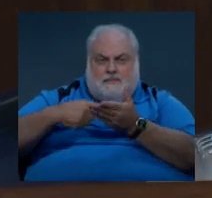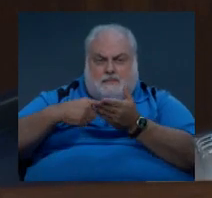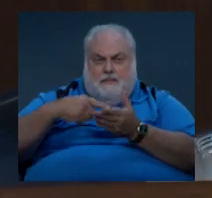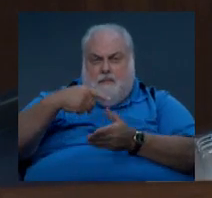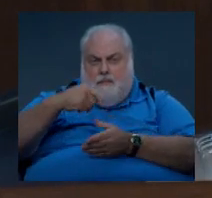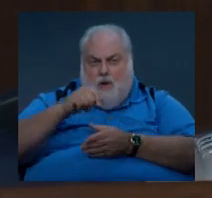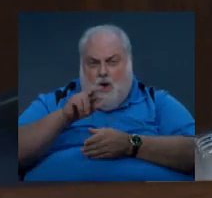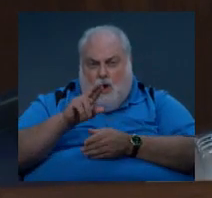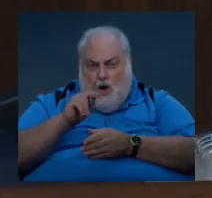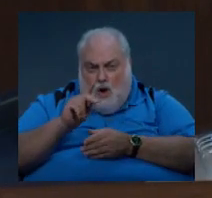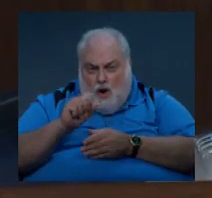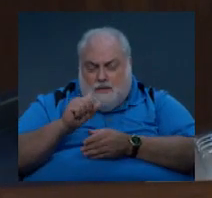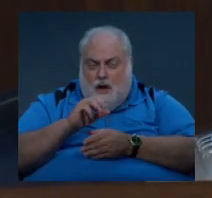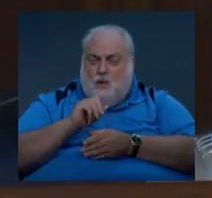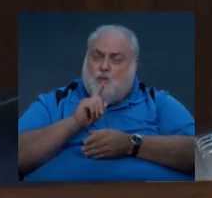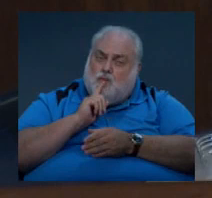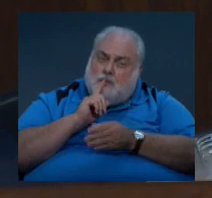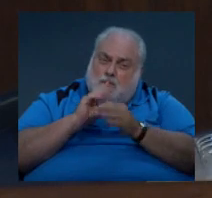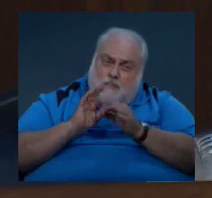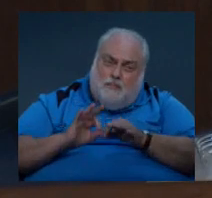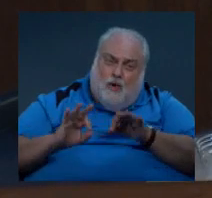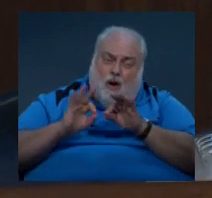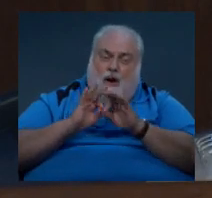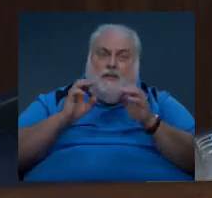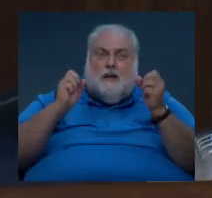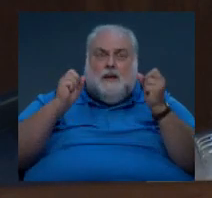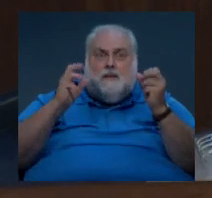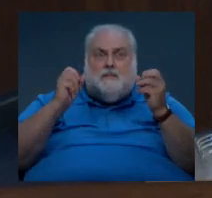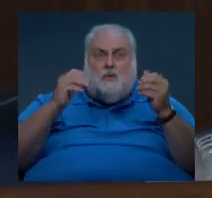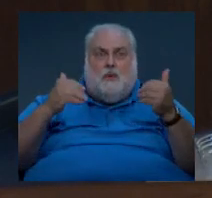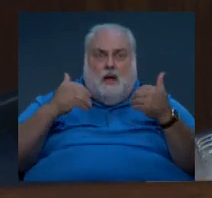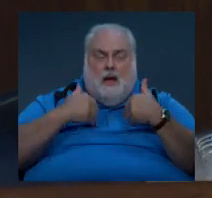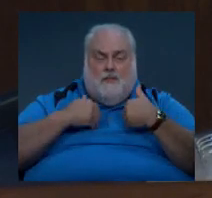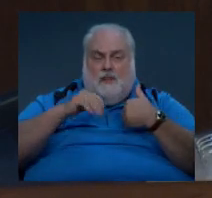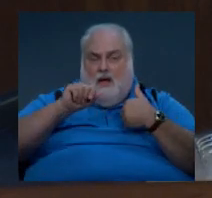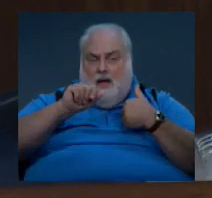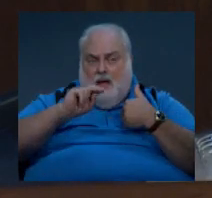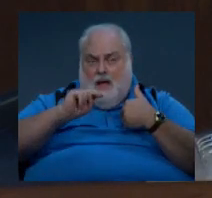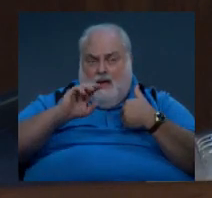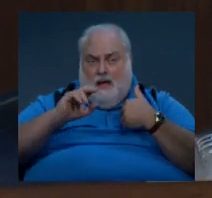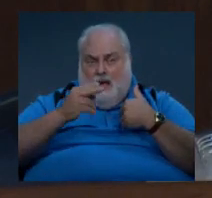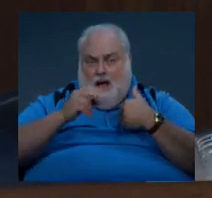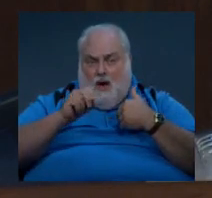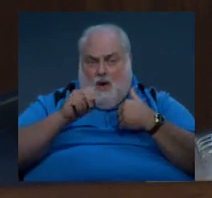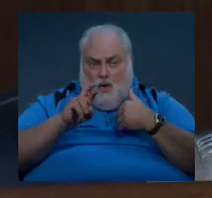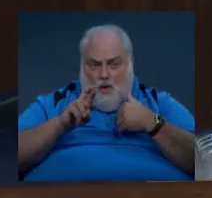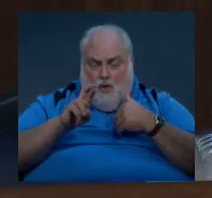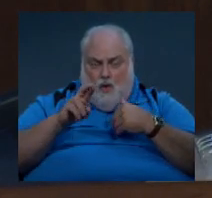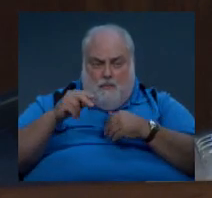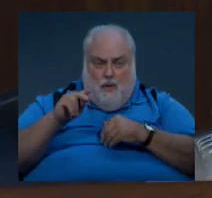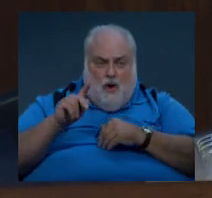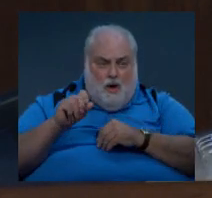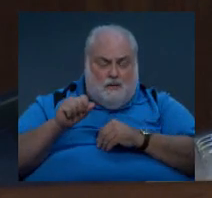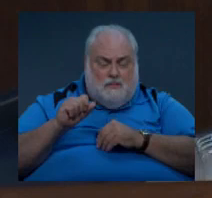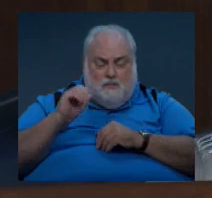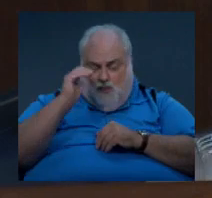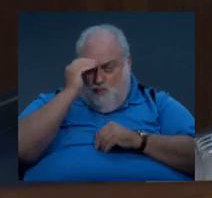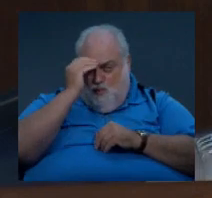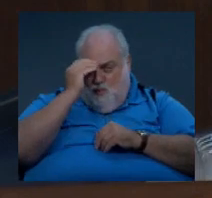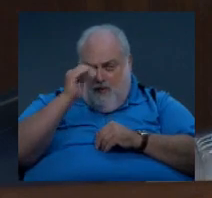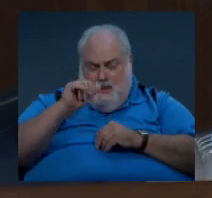parks, and they're so important, and we're really proud of the number of parks we have and the acre of parks we have. And I think we know from looking